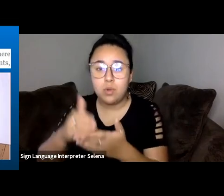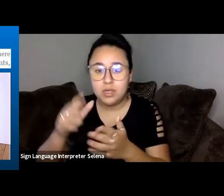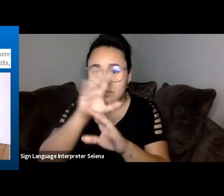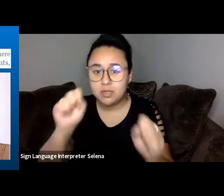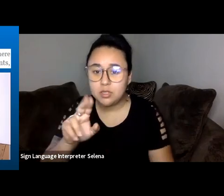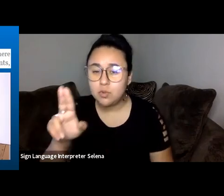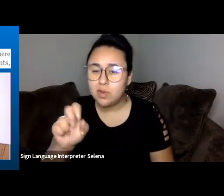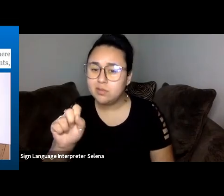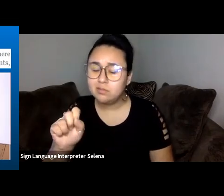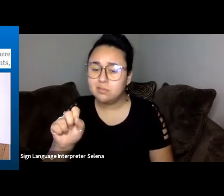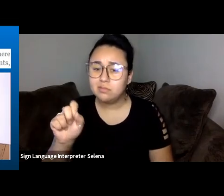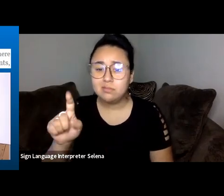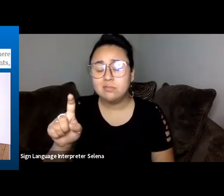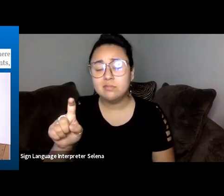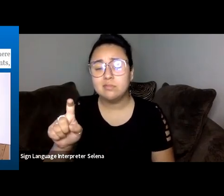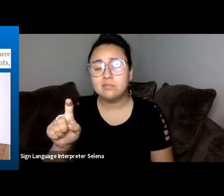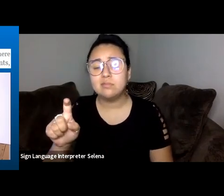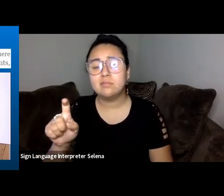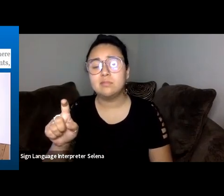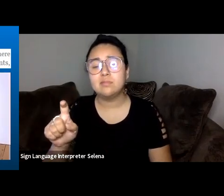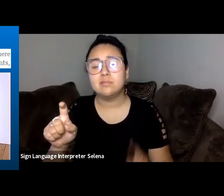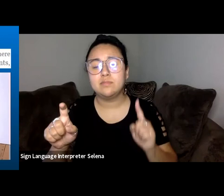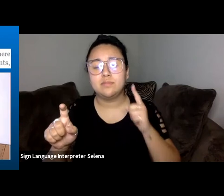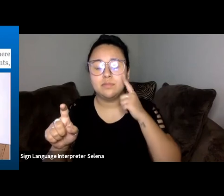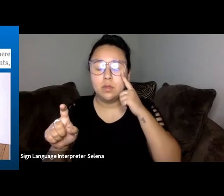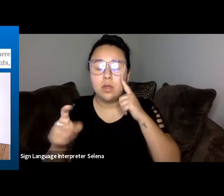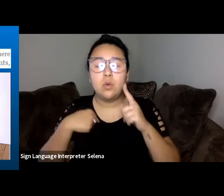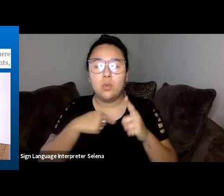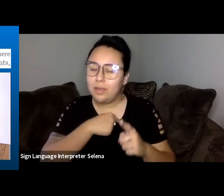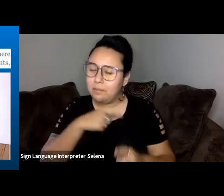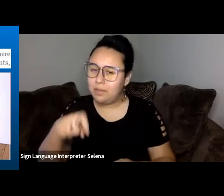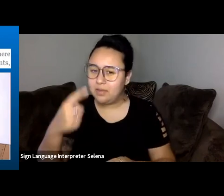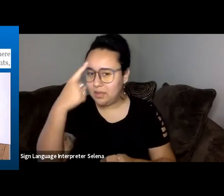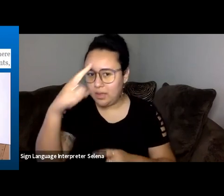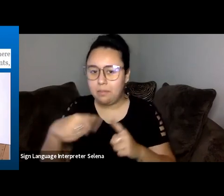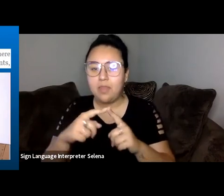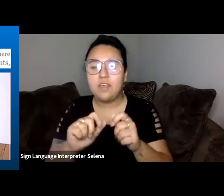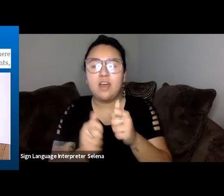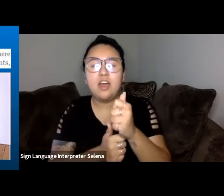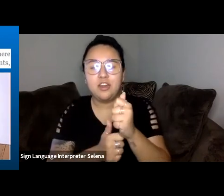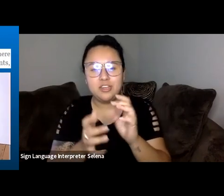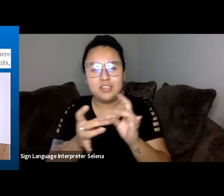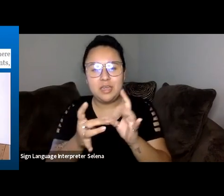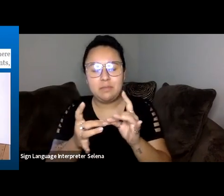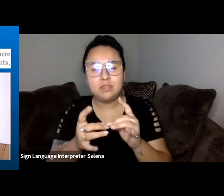So we have to think about the understatements that come even when we are talking about supposed